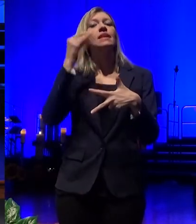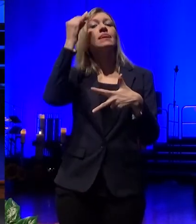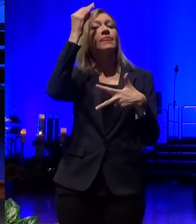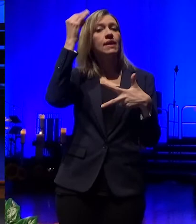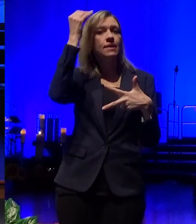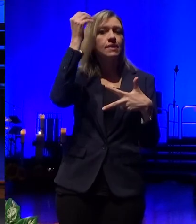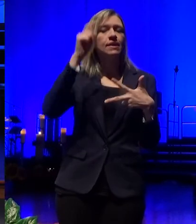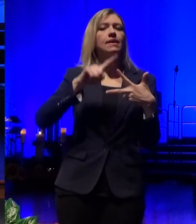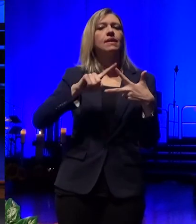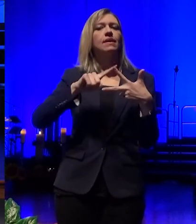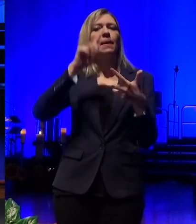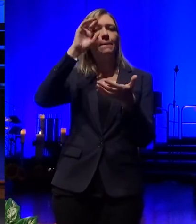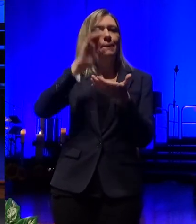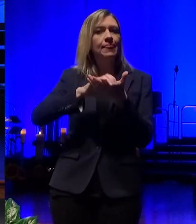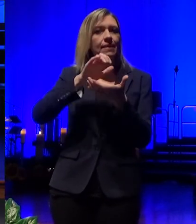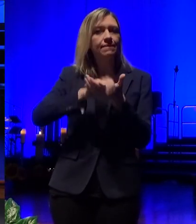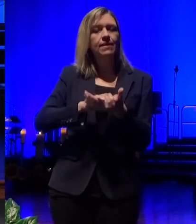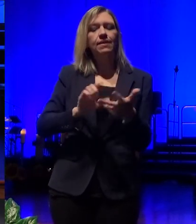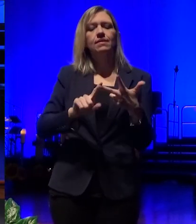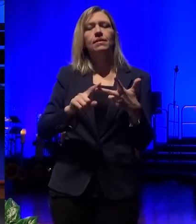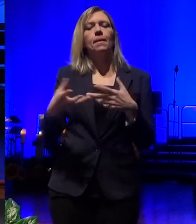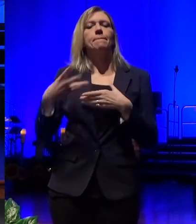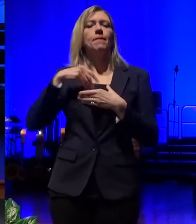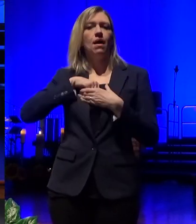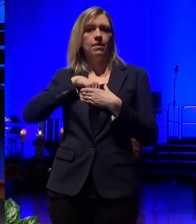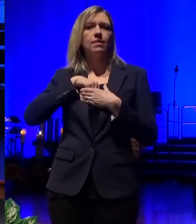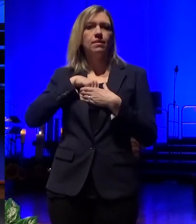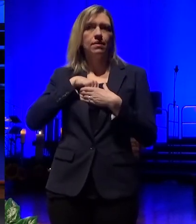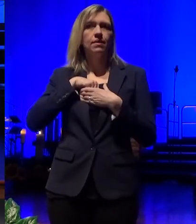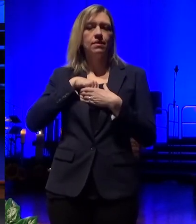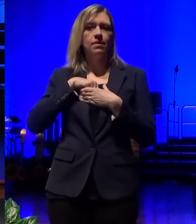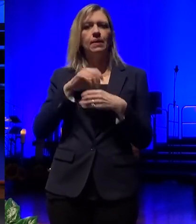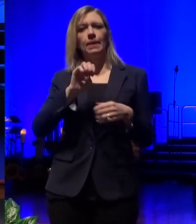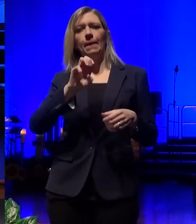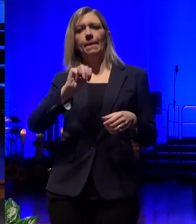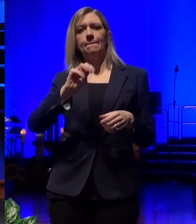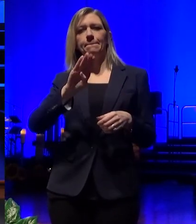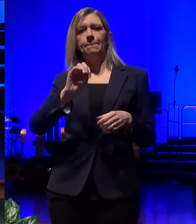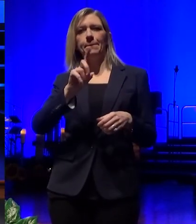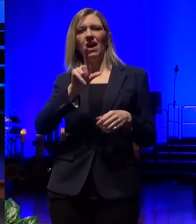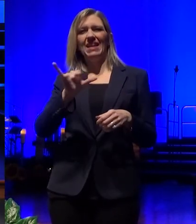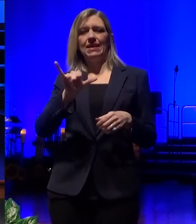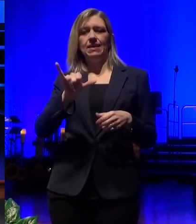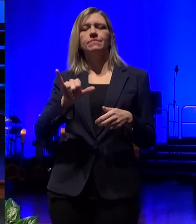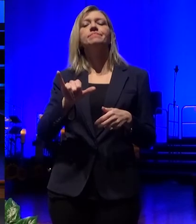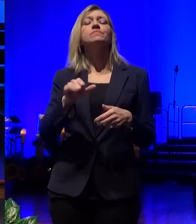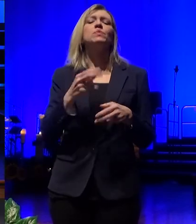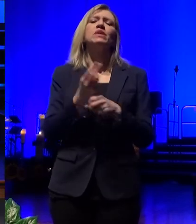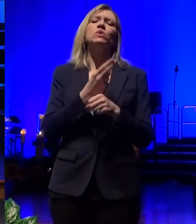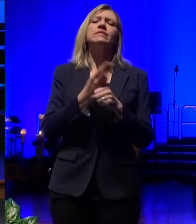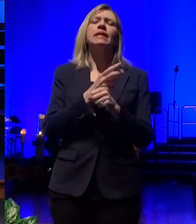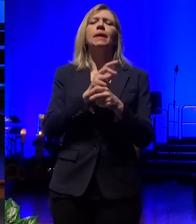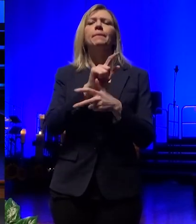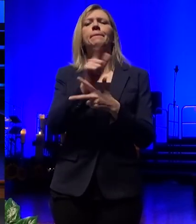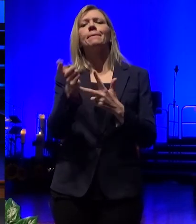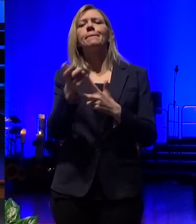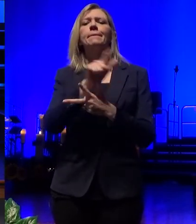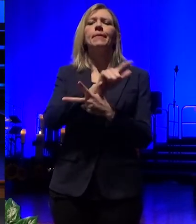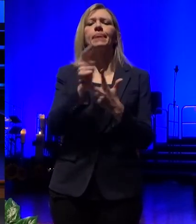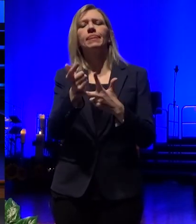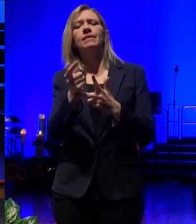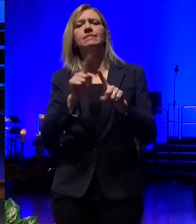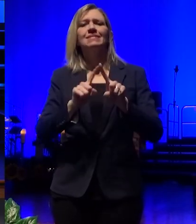thinking, believing, embodying. We use them all somewhat interchangeably. We use them all in